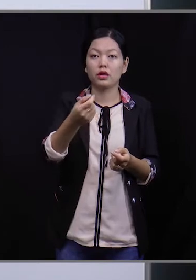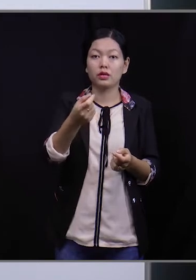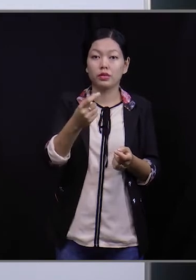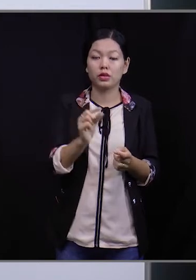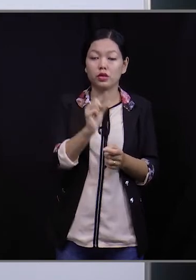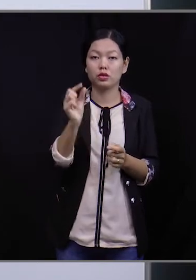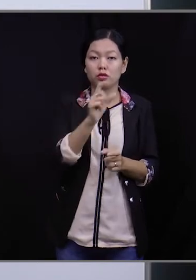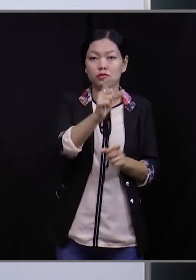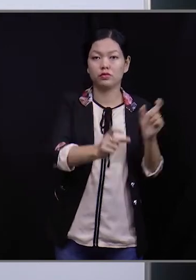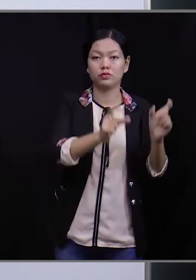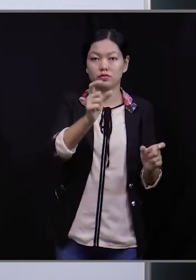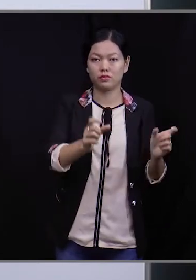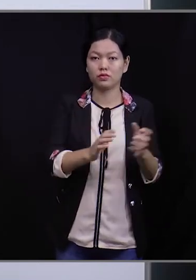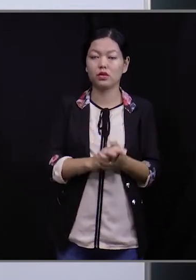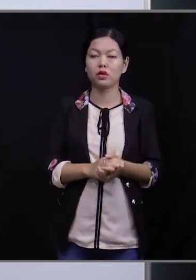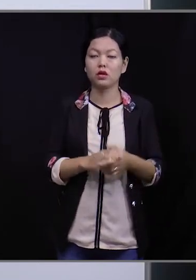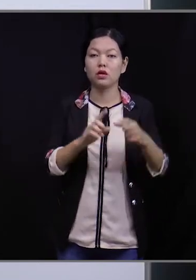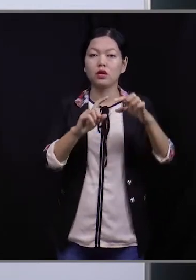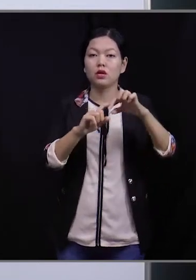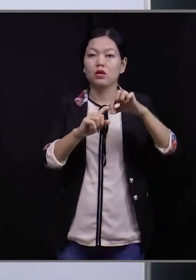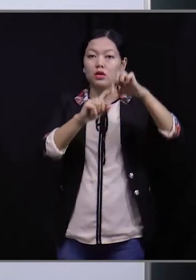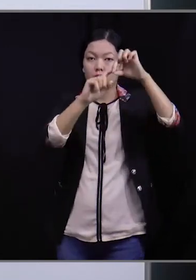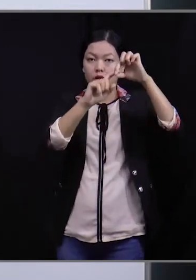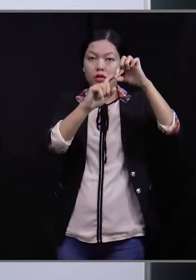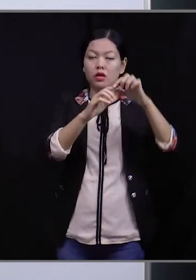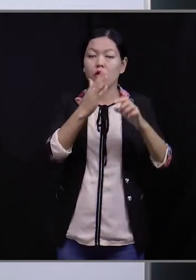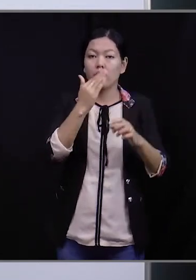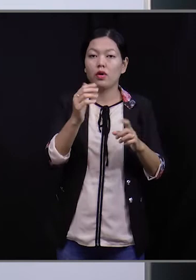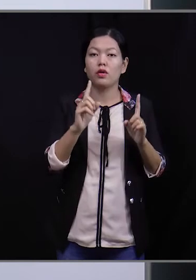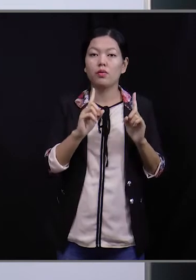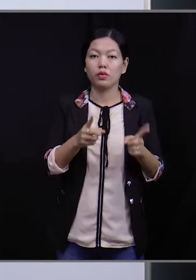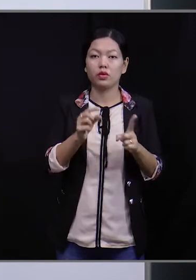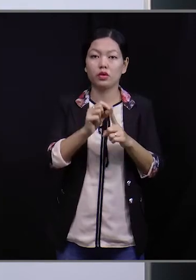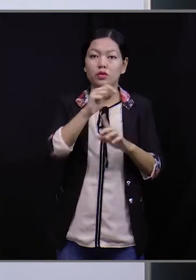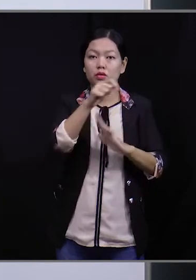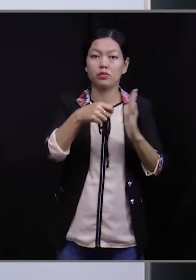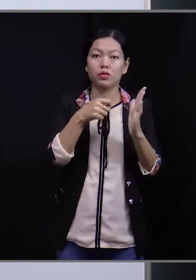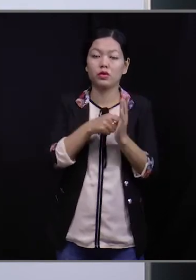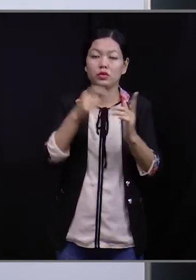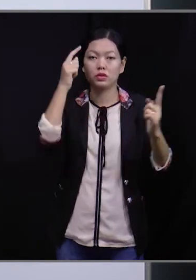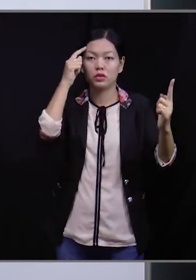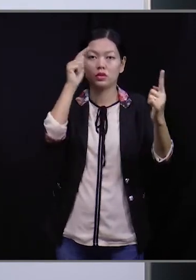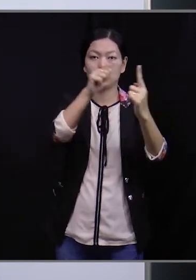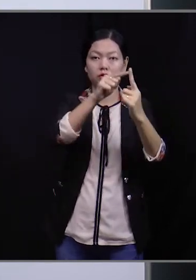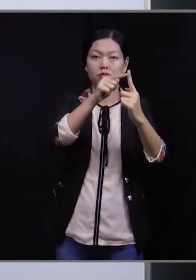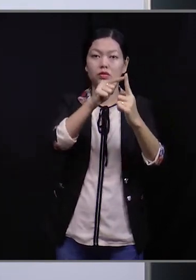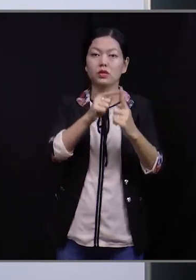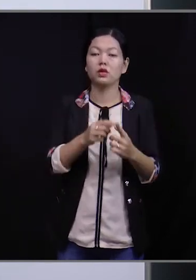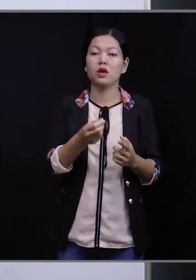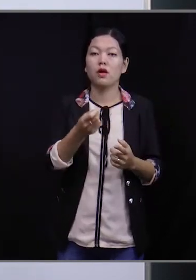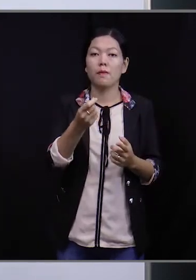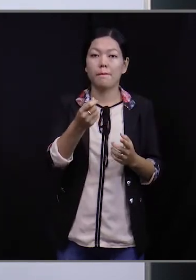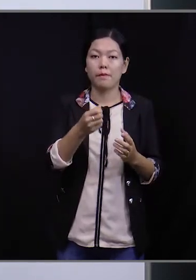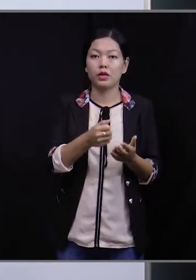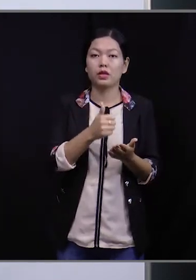is called quantitative because the policy aims at controlling the availability of cash in